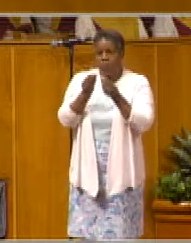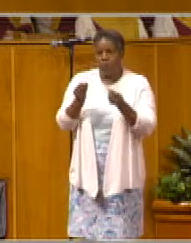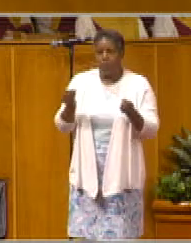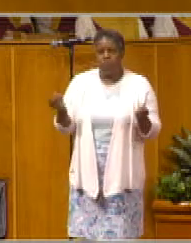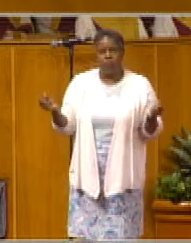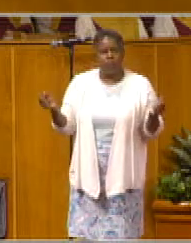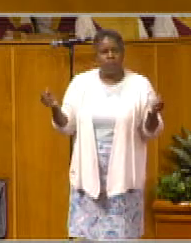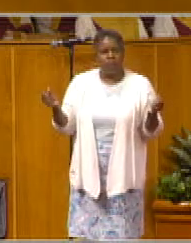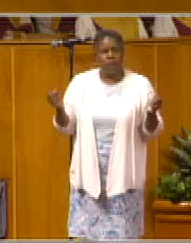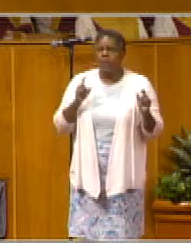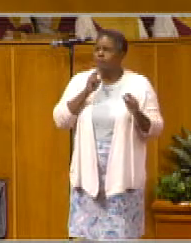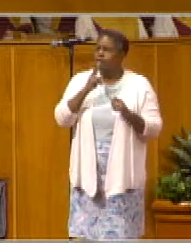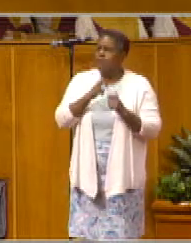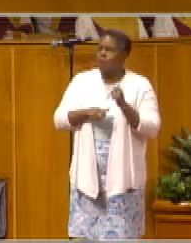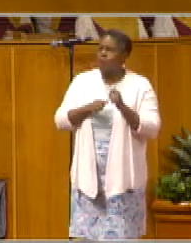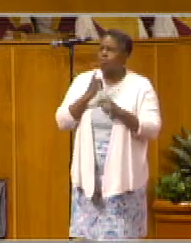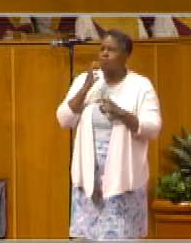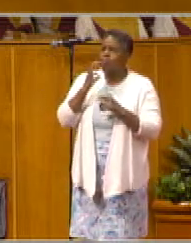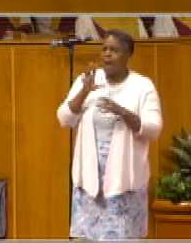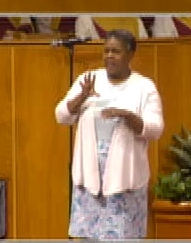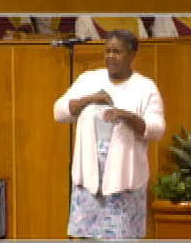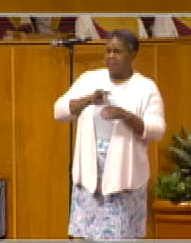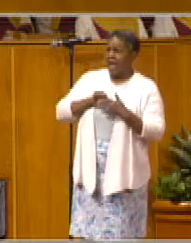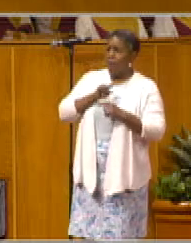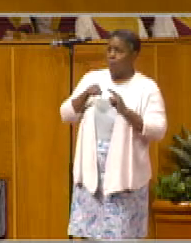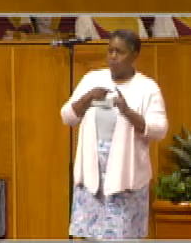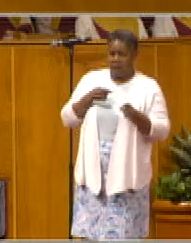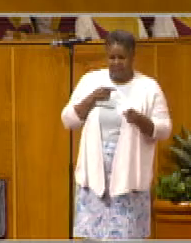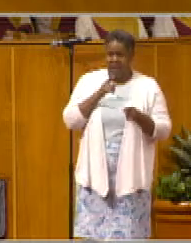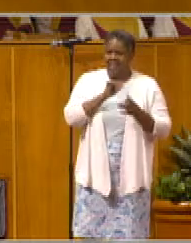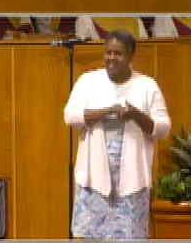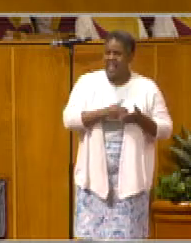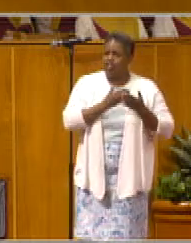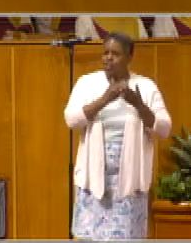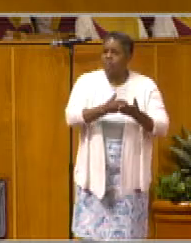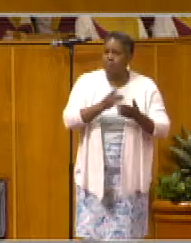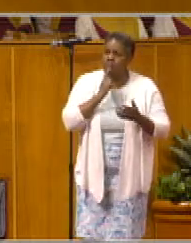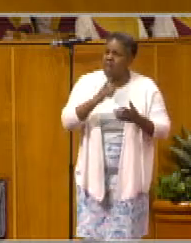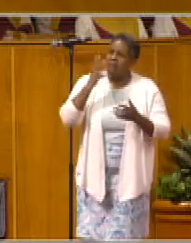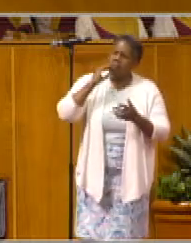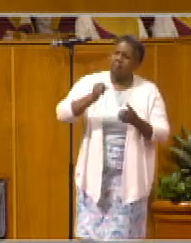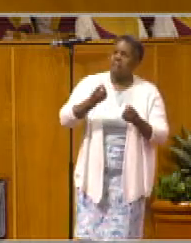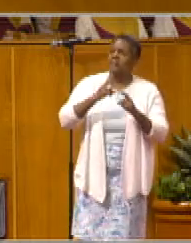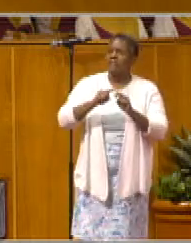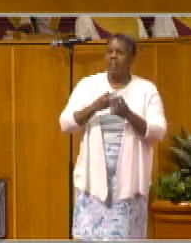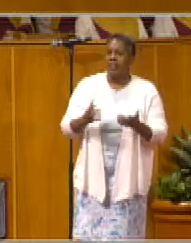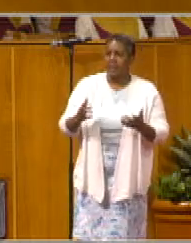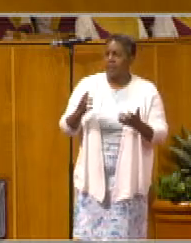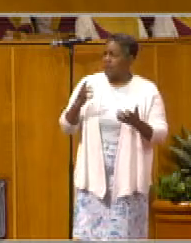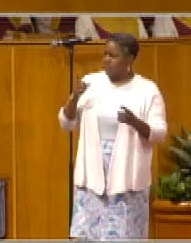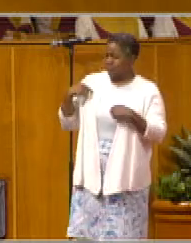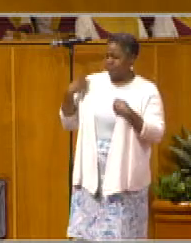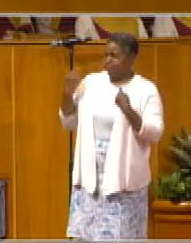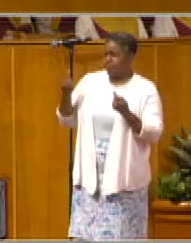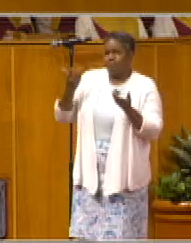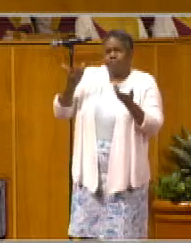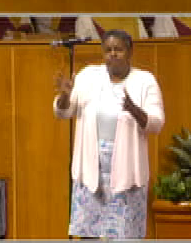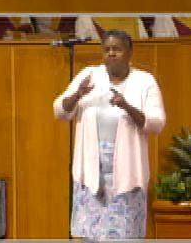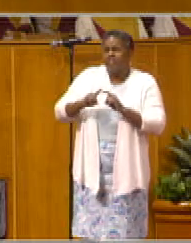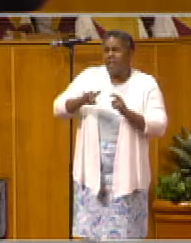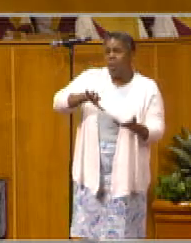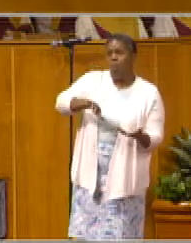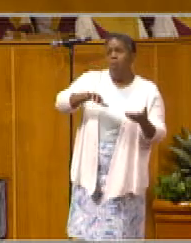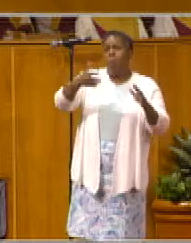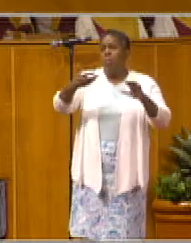when the ship has been through so much already. All the storms you've already made it through, all